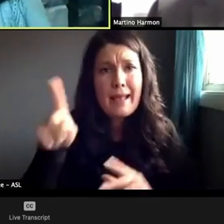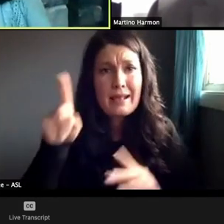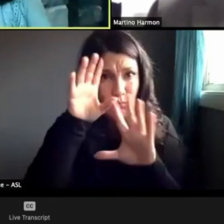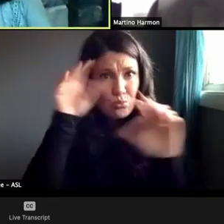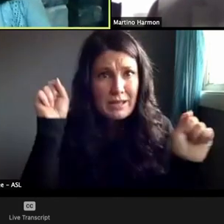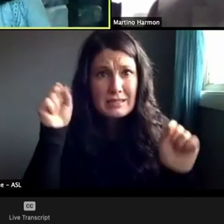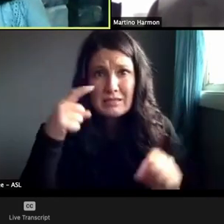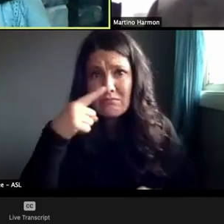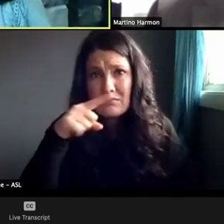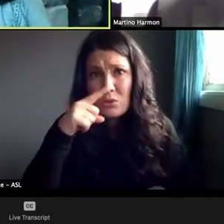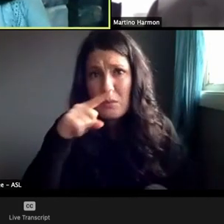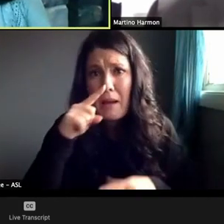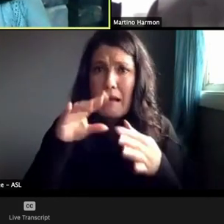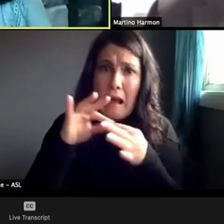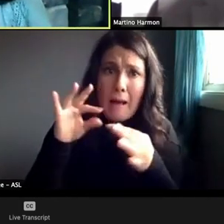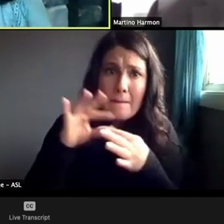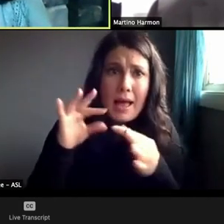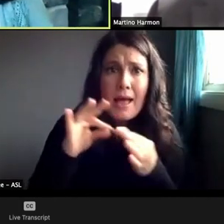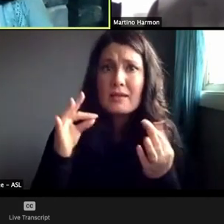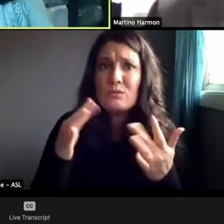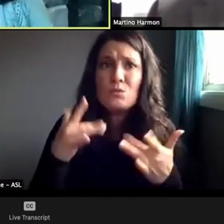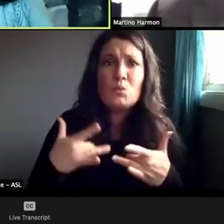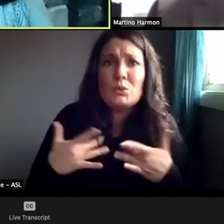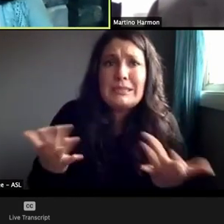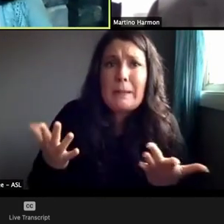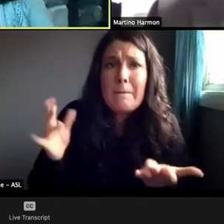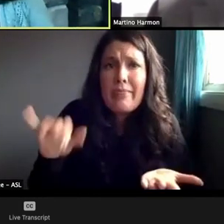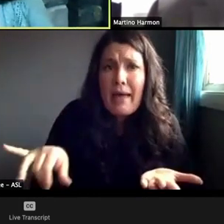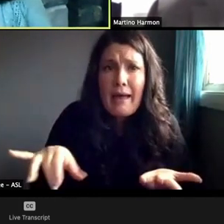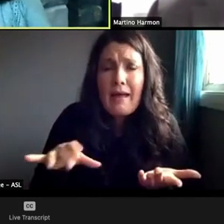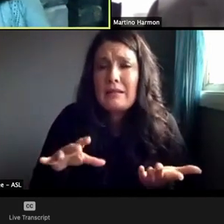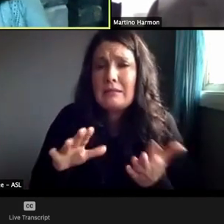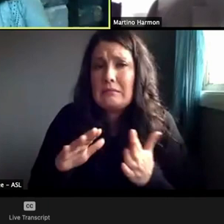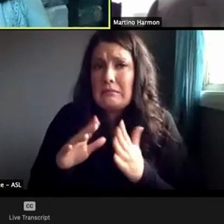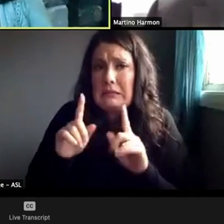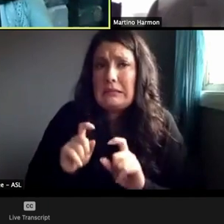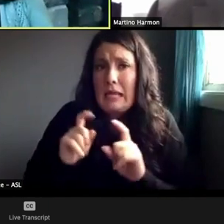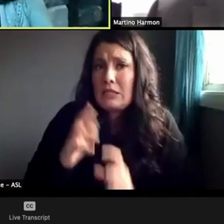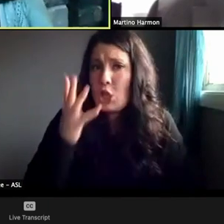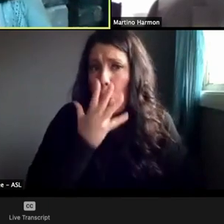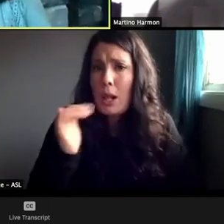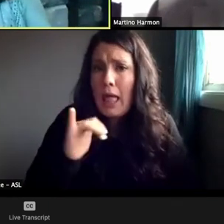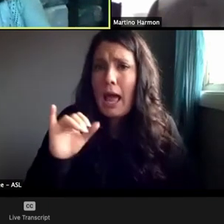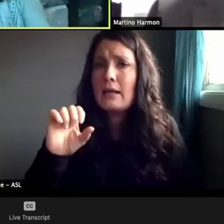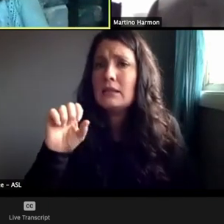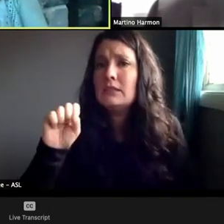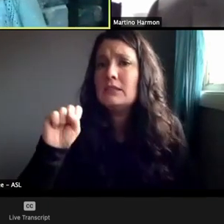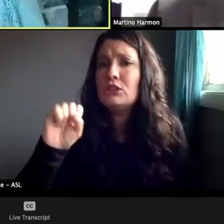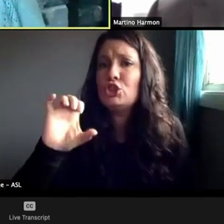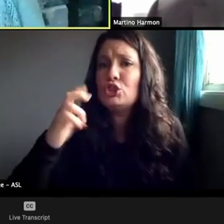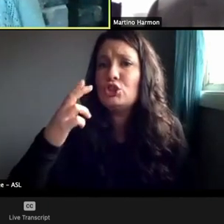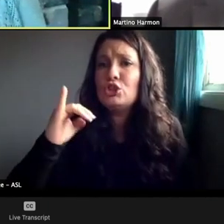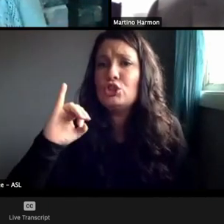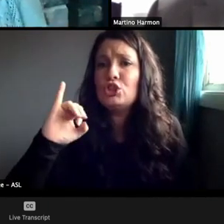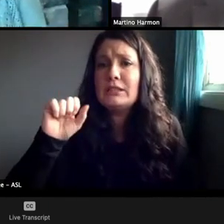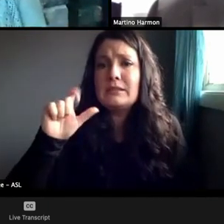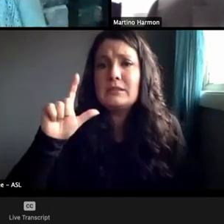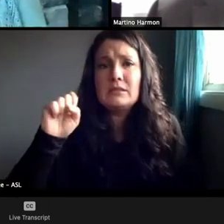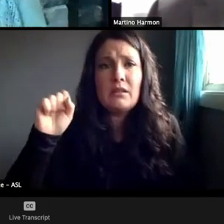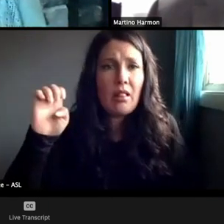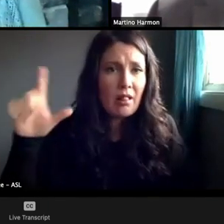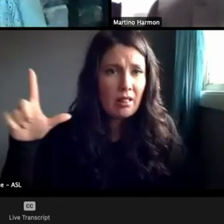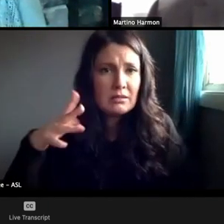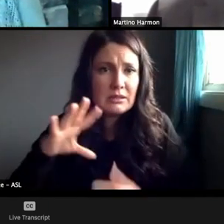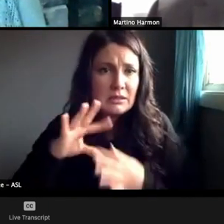on the status and what's happening with it, and what's testing going to look like once we finish departure testing. Sure. So